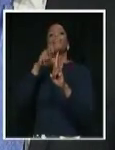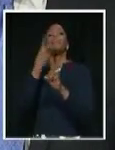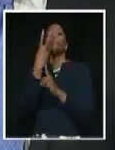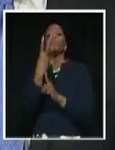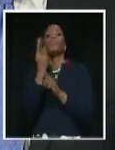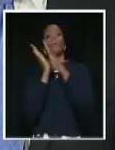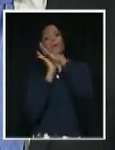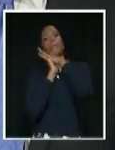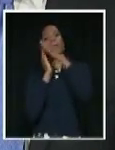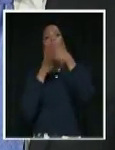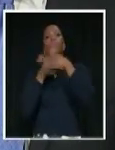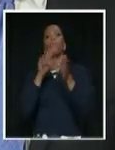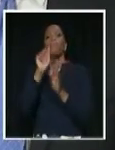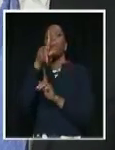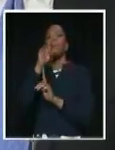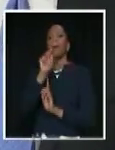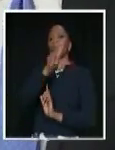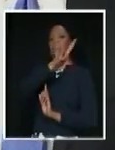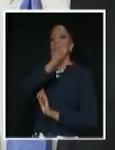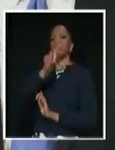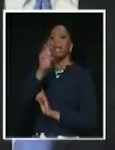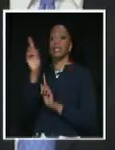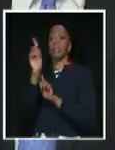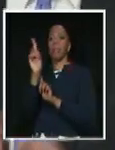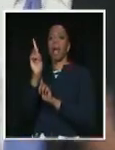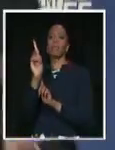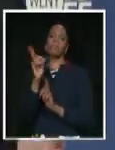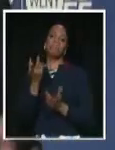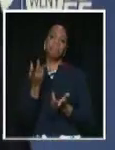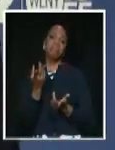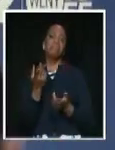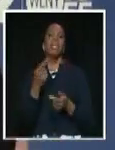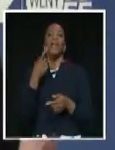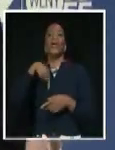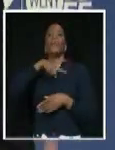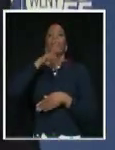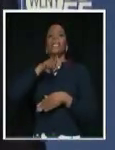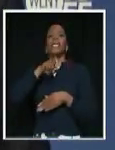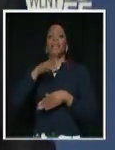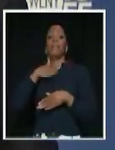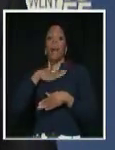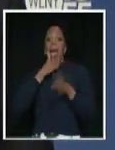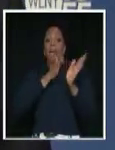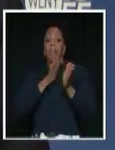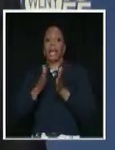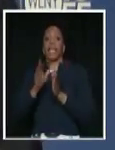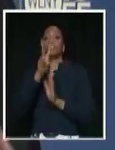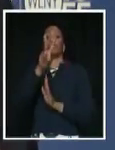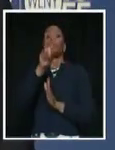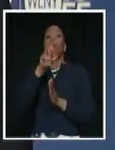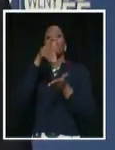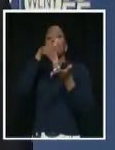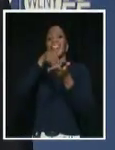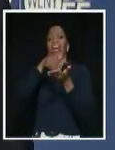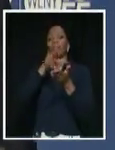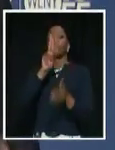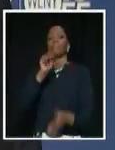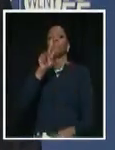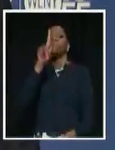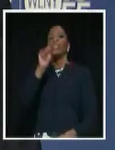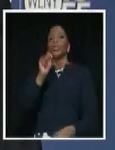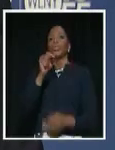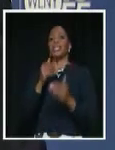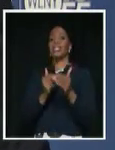two-bedroom apartment? Well, this is what I'd say about affordable housing. We have to build, my plan is 200,000 units over the next 10 years. And